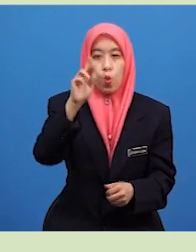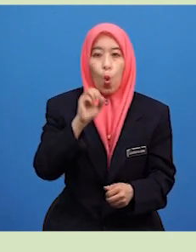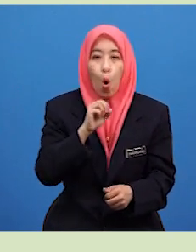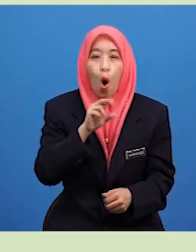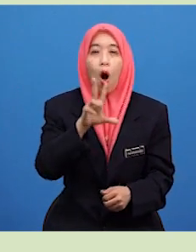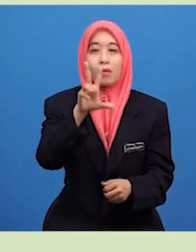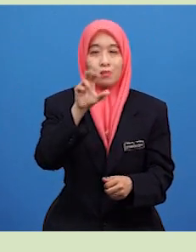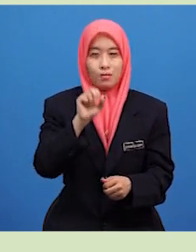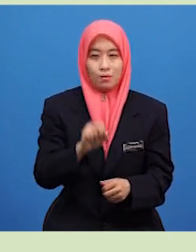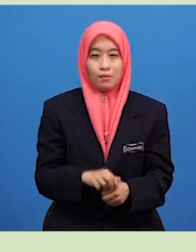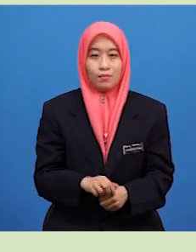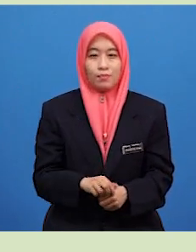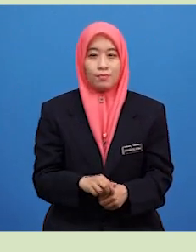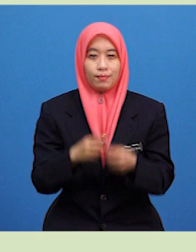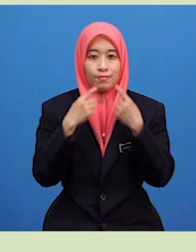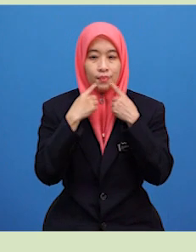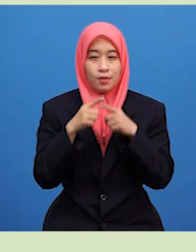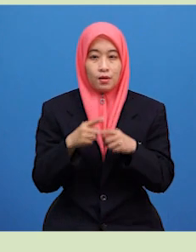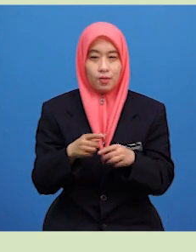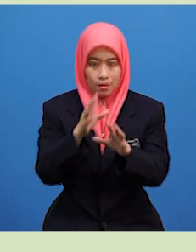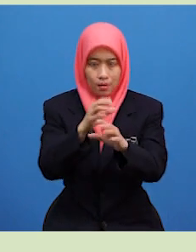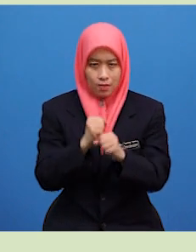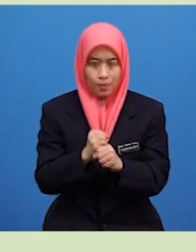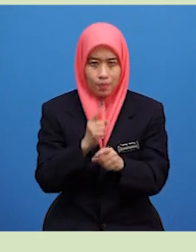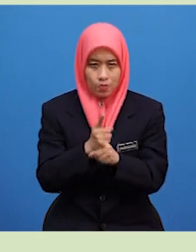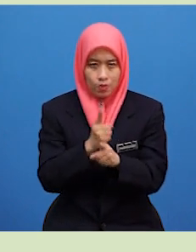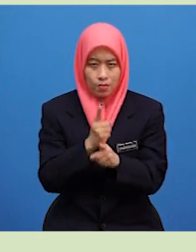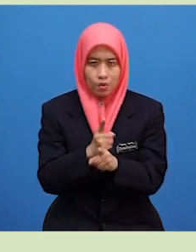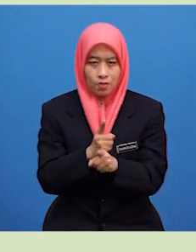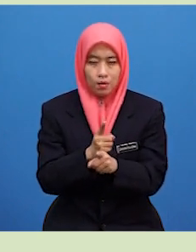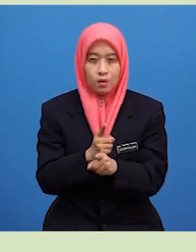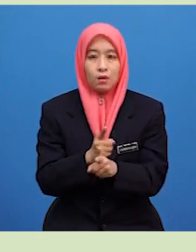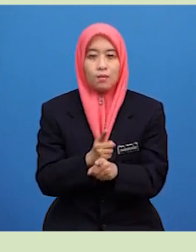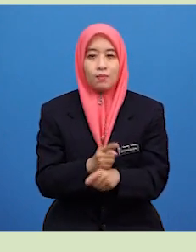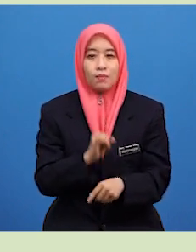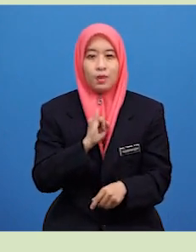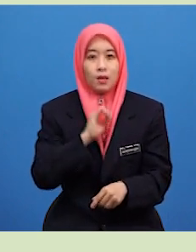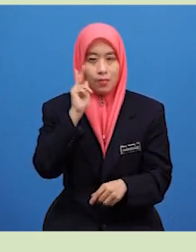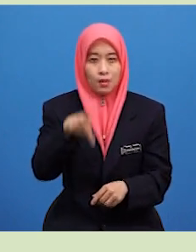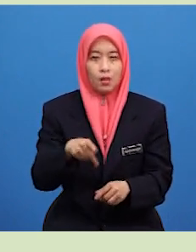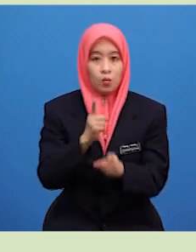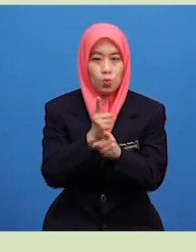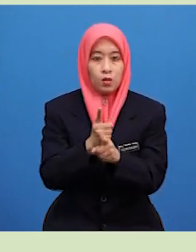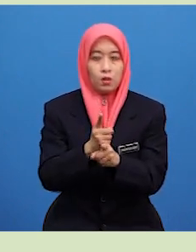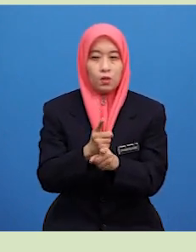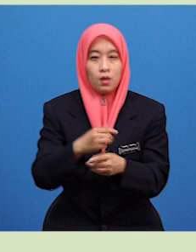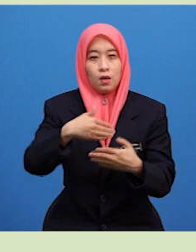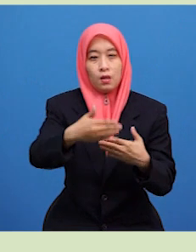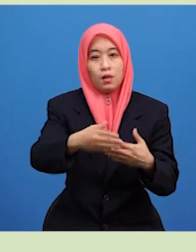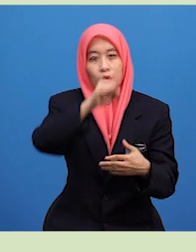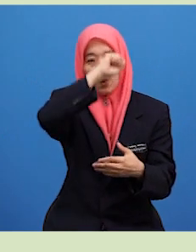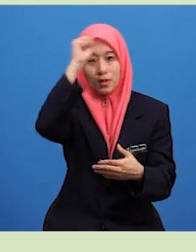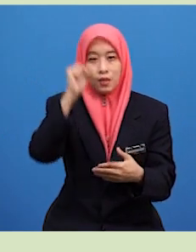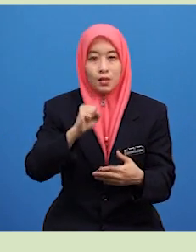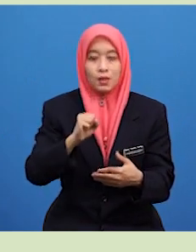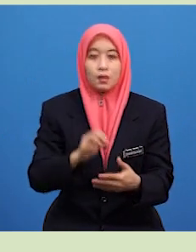is croaks. Did you get this right? I'm sure you did. Now, the next question.